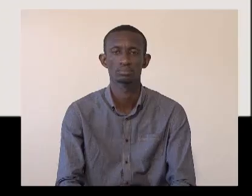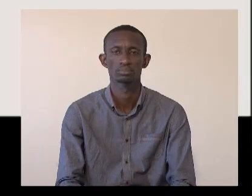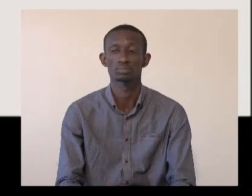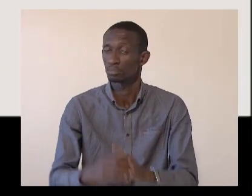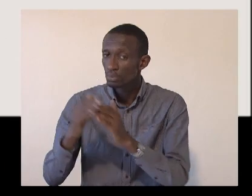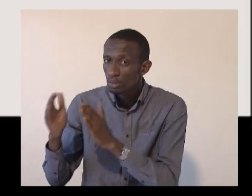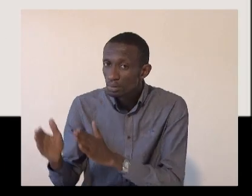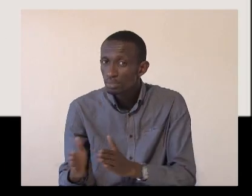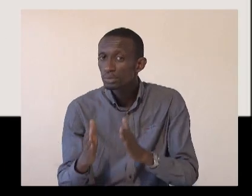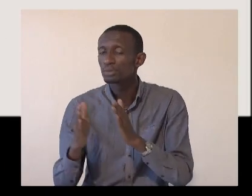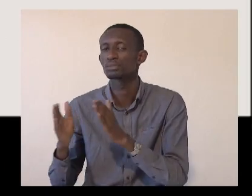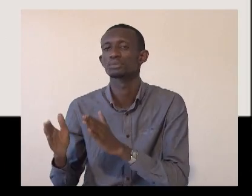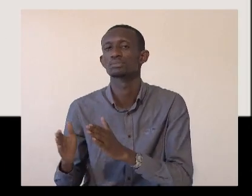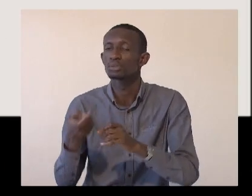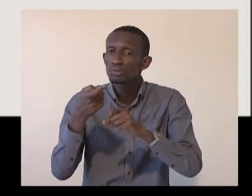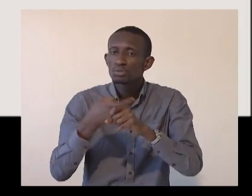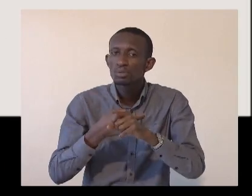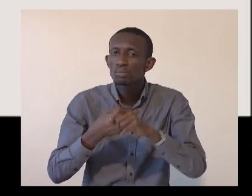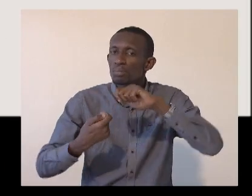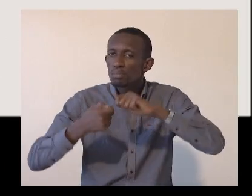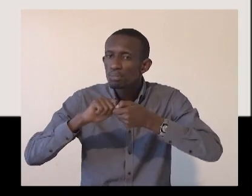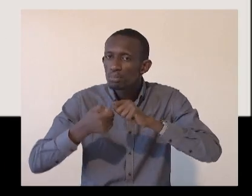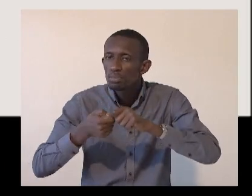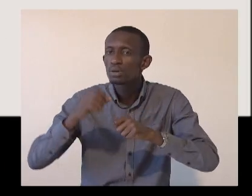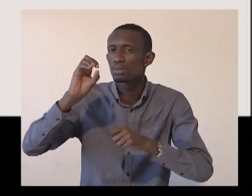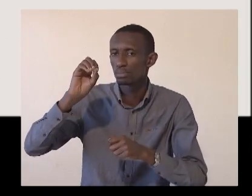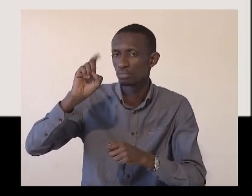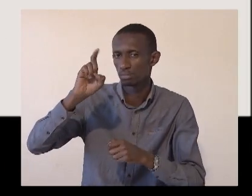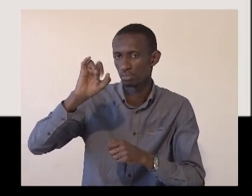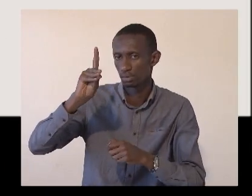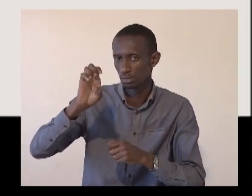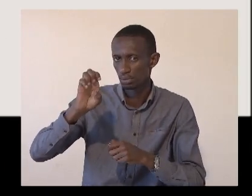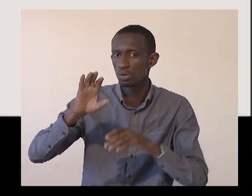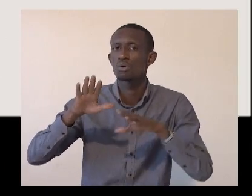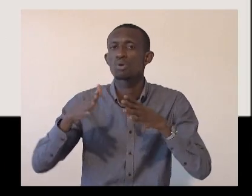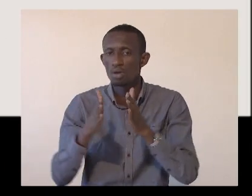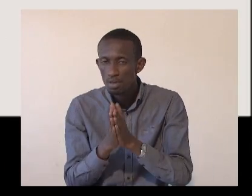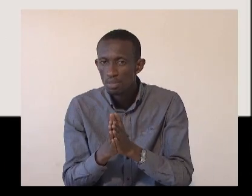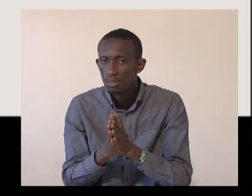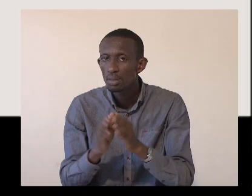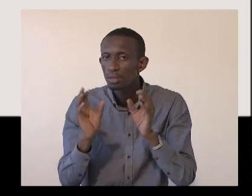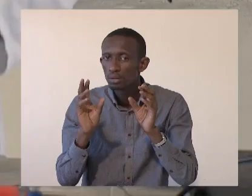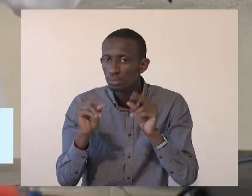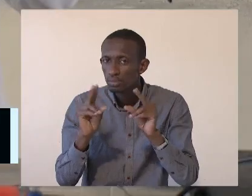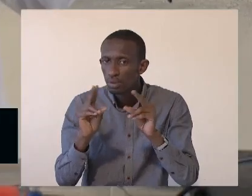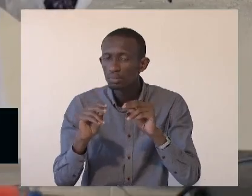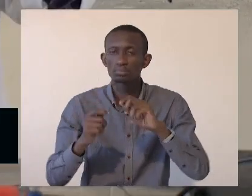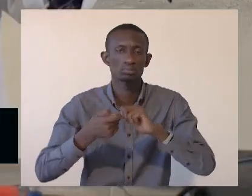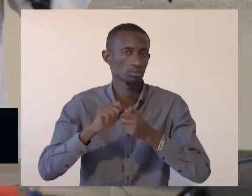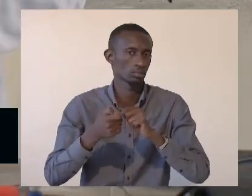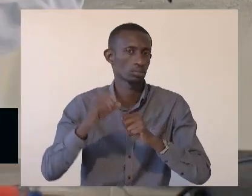Preparation from a metal oxide and a non-metal oxide. It is possible to have salts,